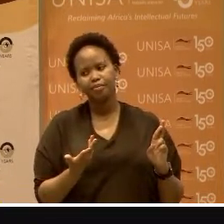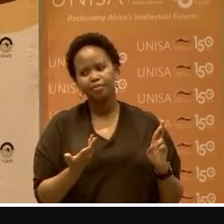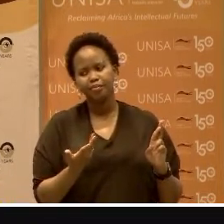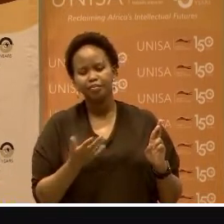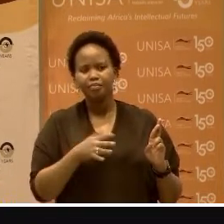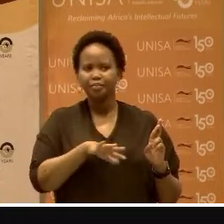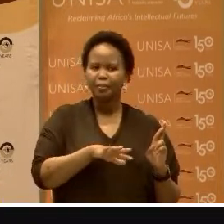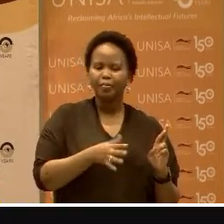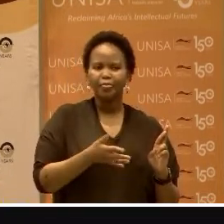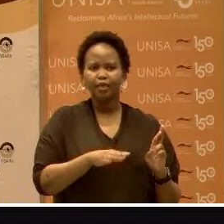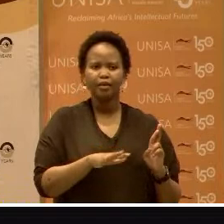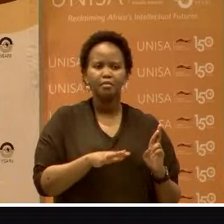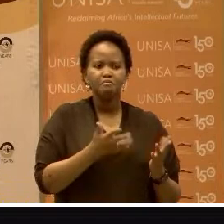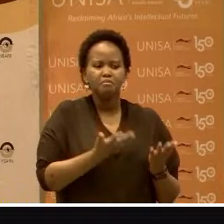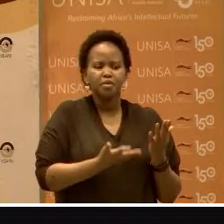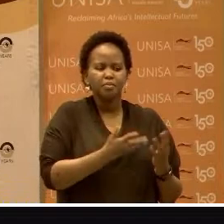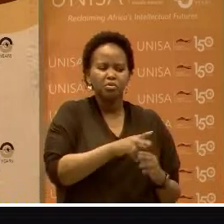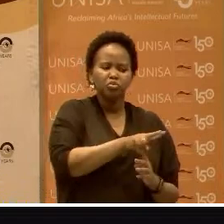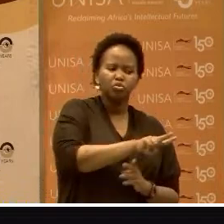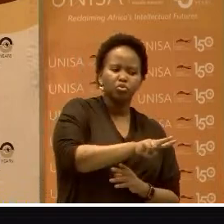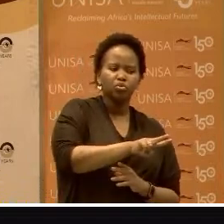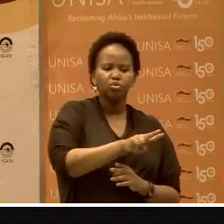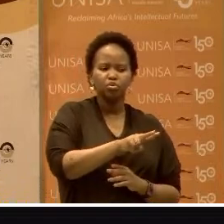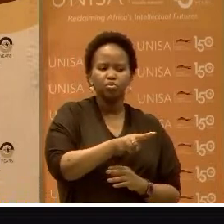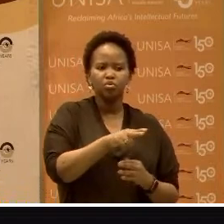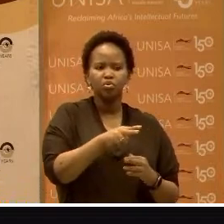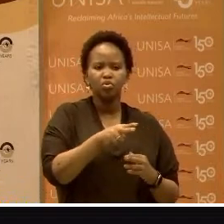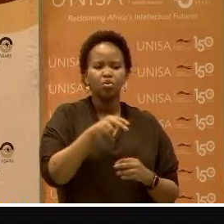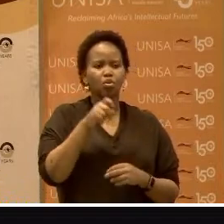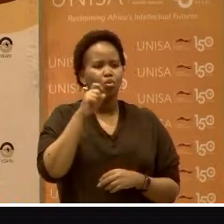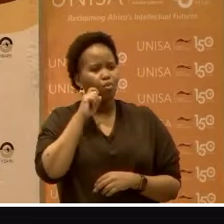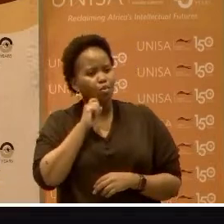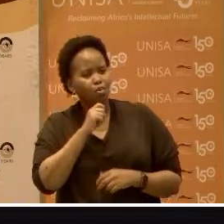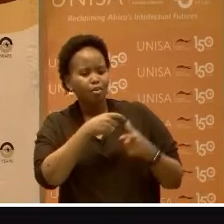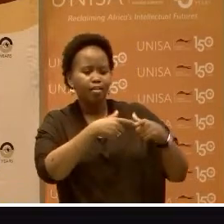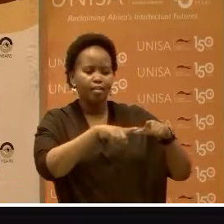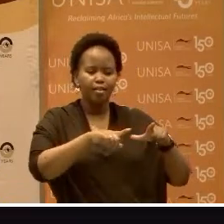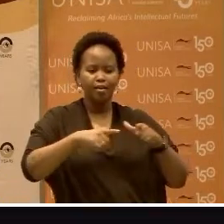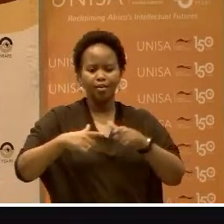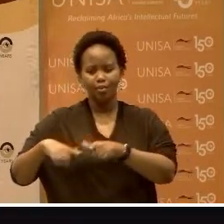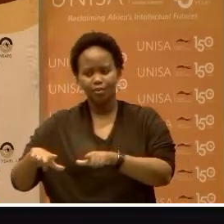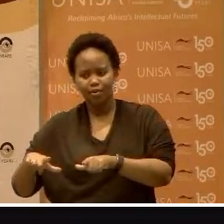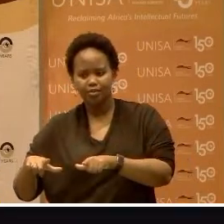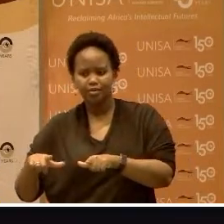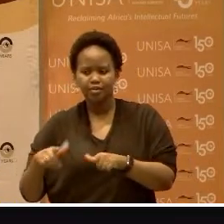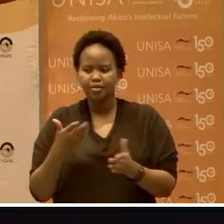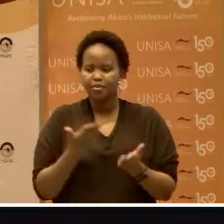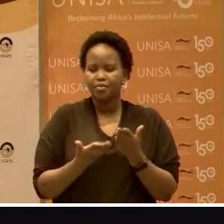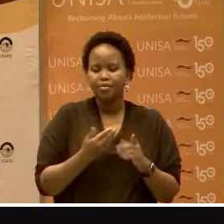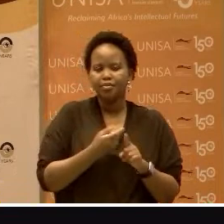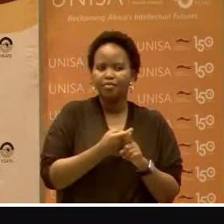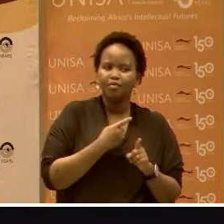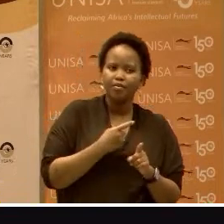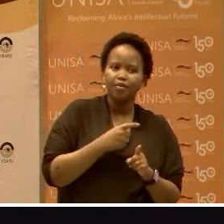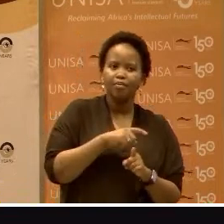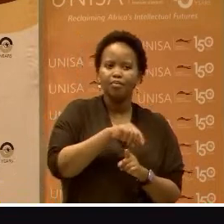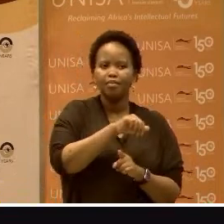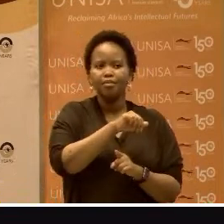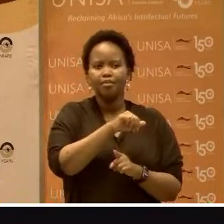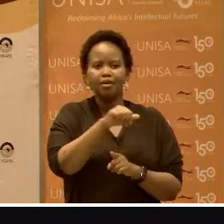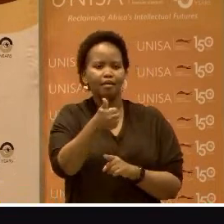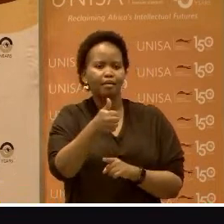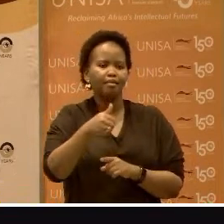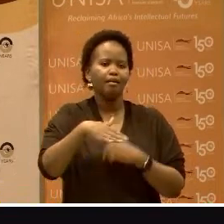through indigenous languages, there will be a building of a global community. All right?